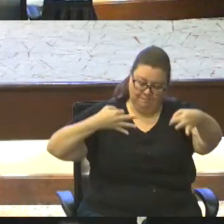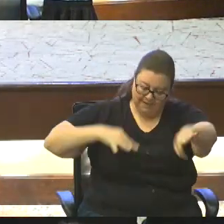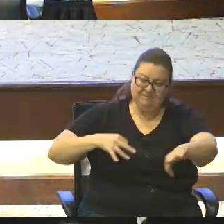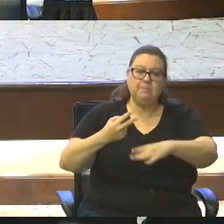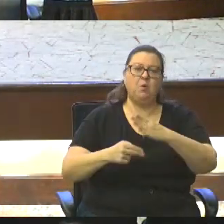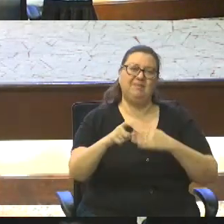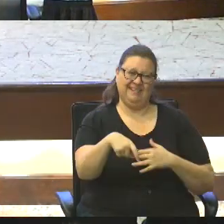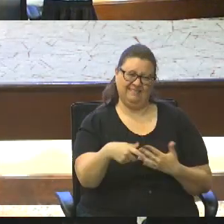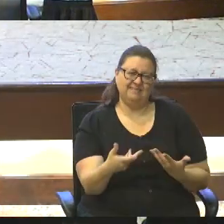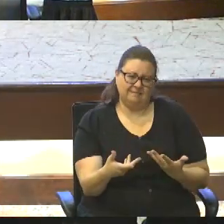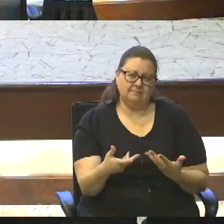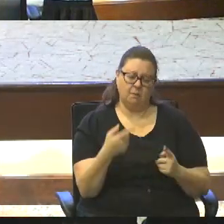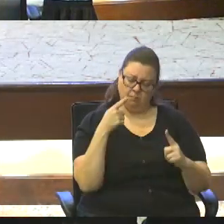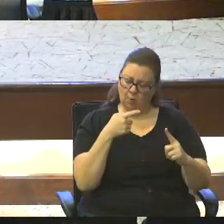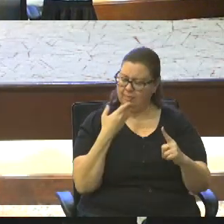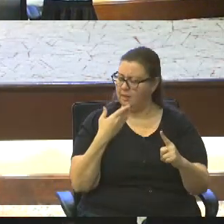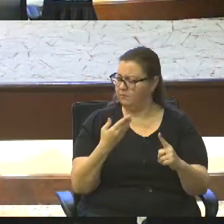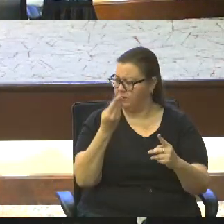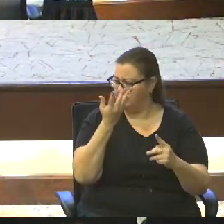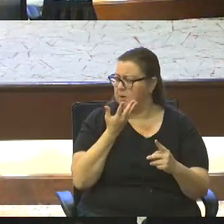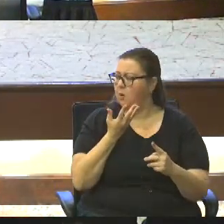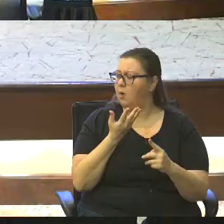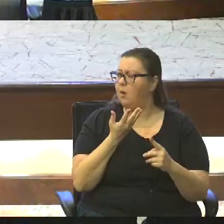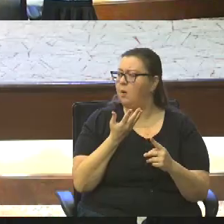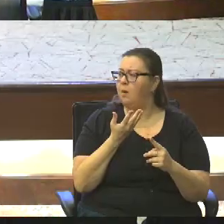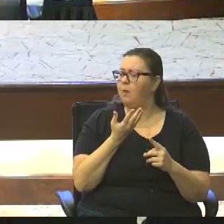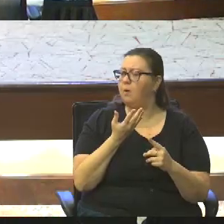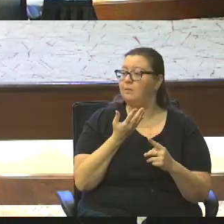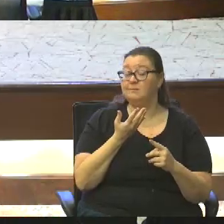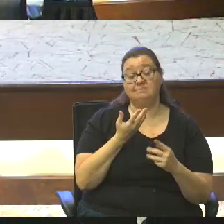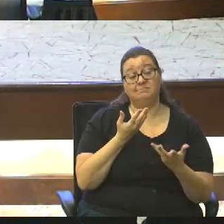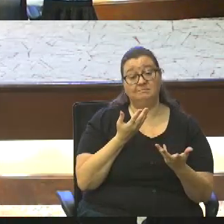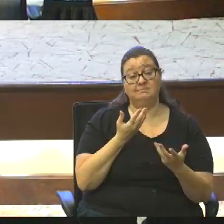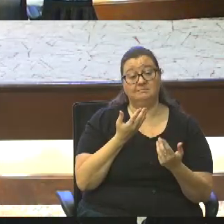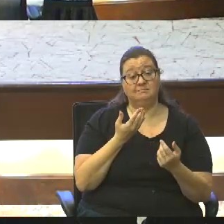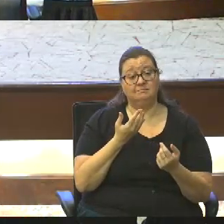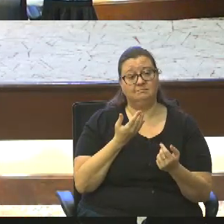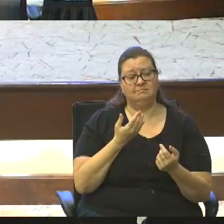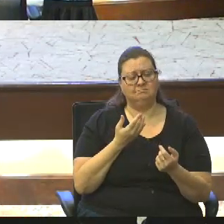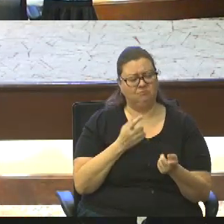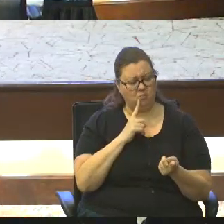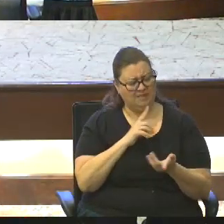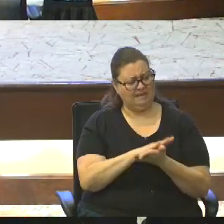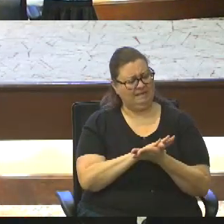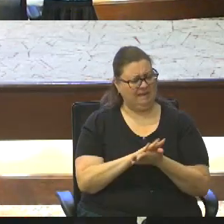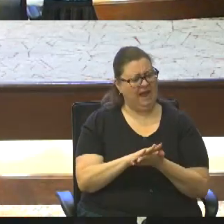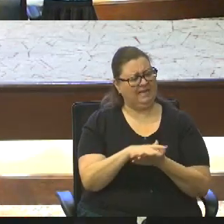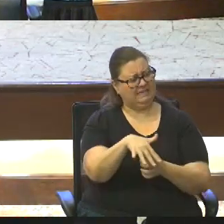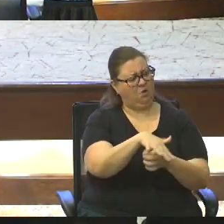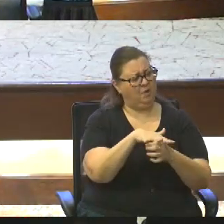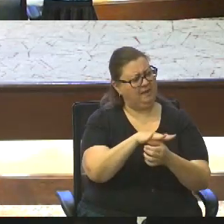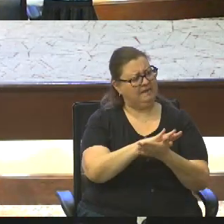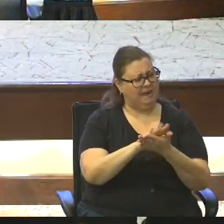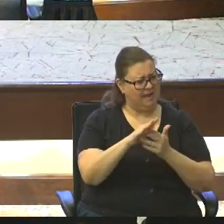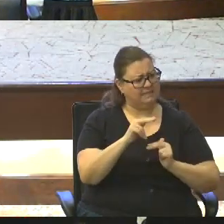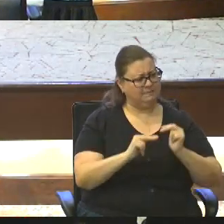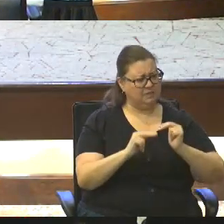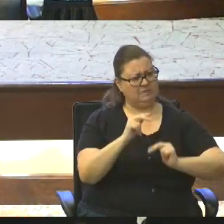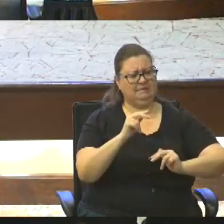point of standing up, such a fine facility for our region.